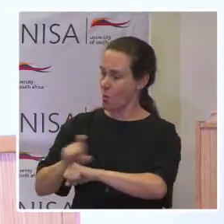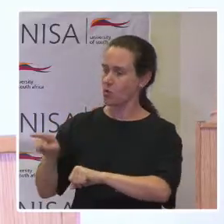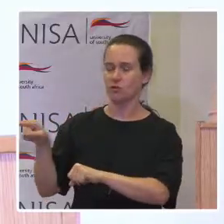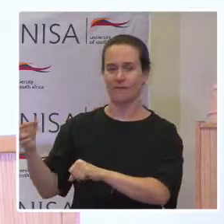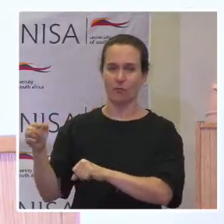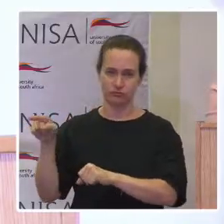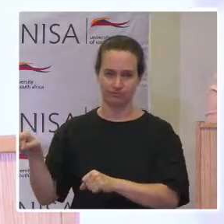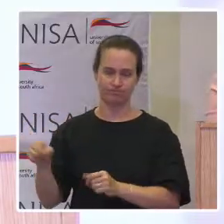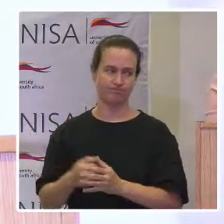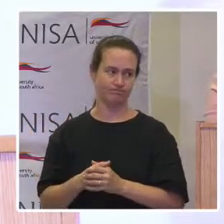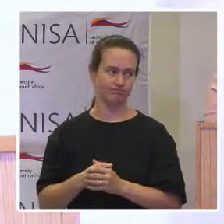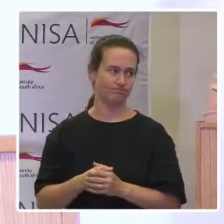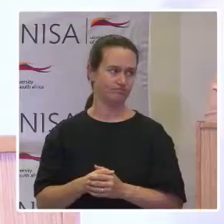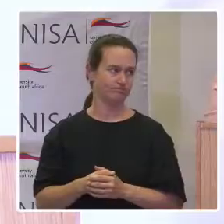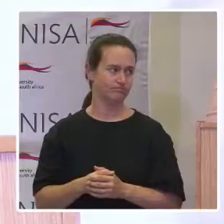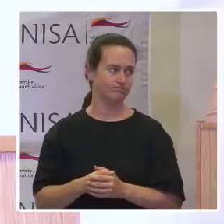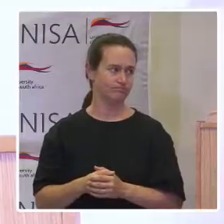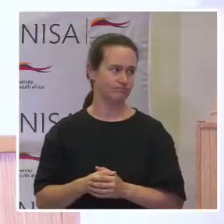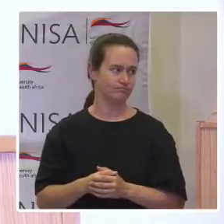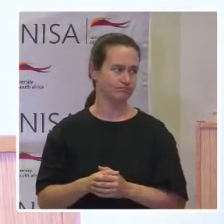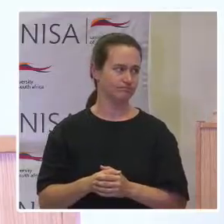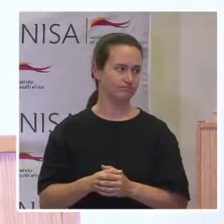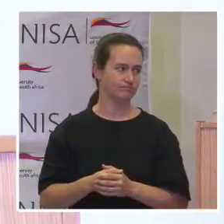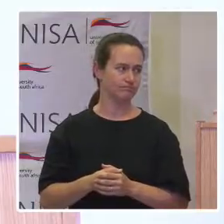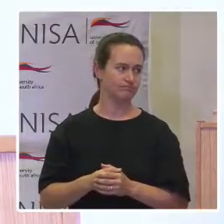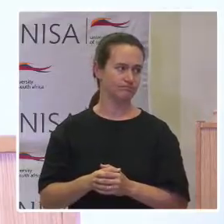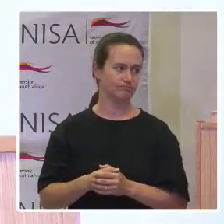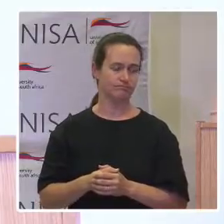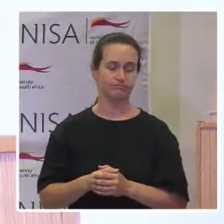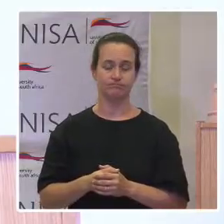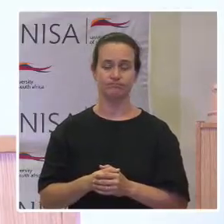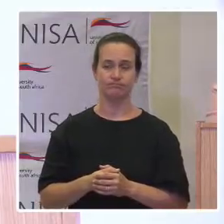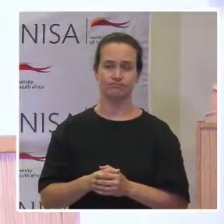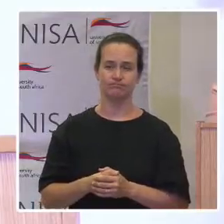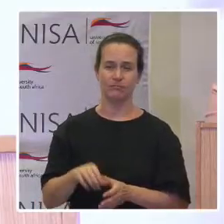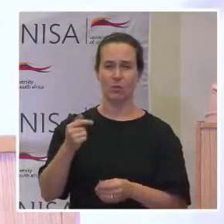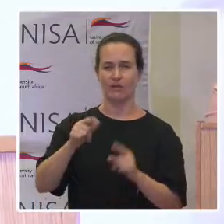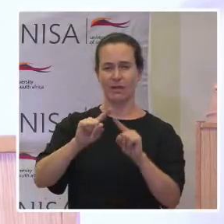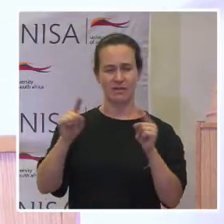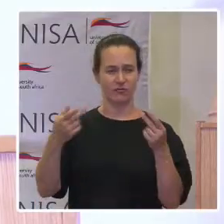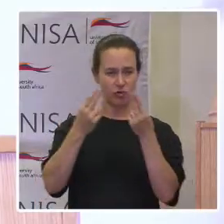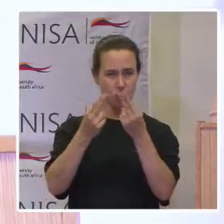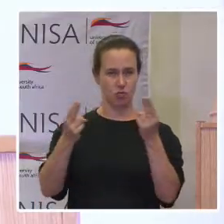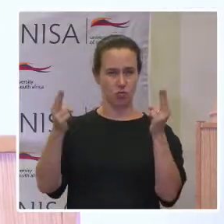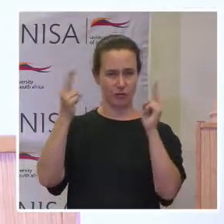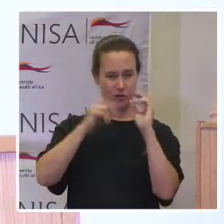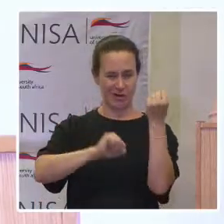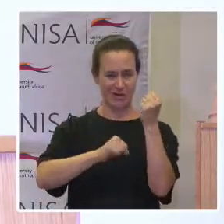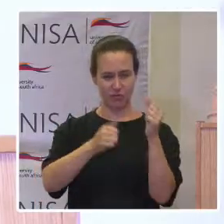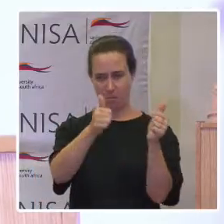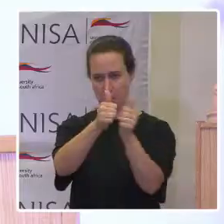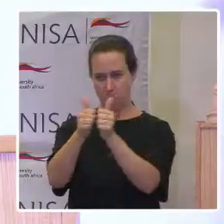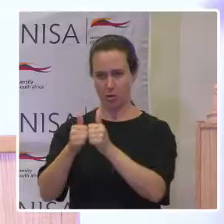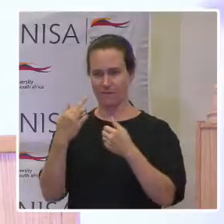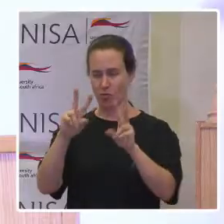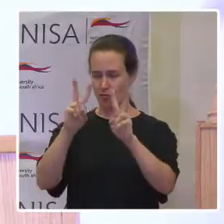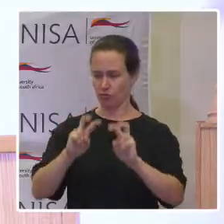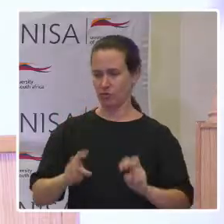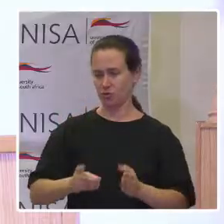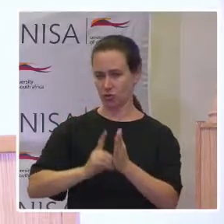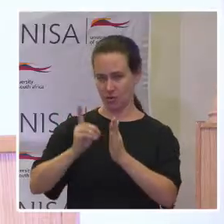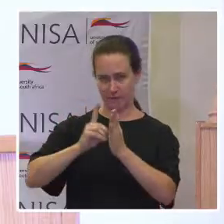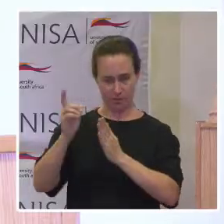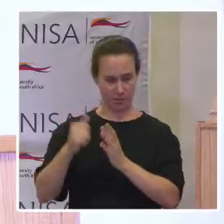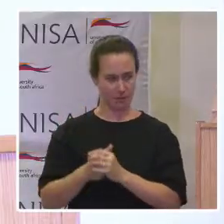this. And then we also have the universities and industry partnership for research and development